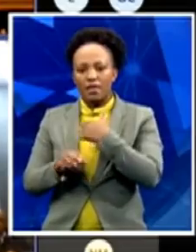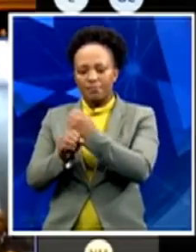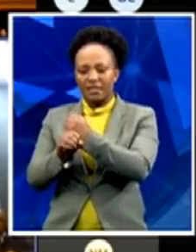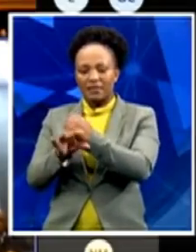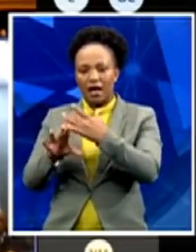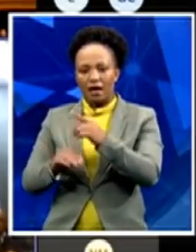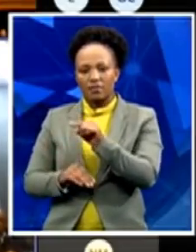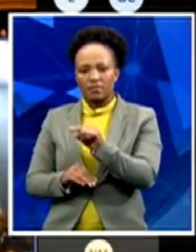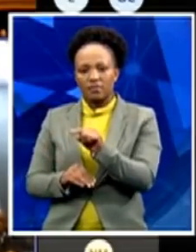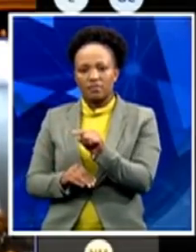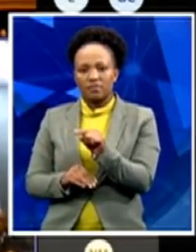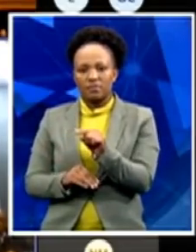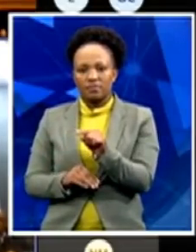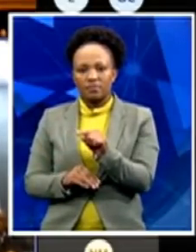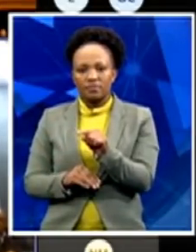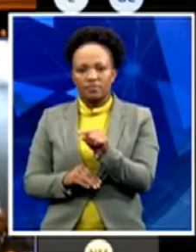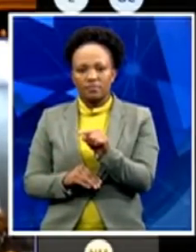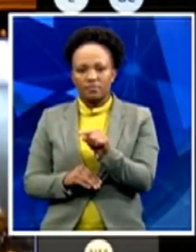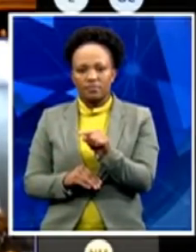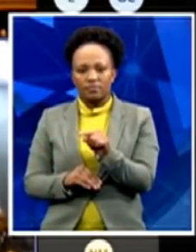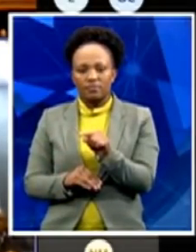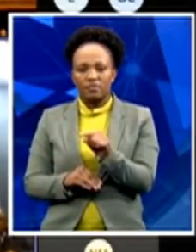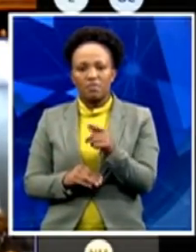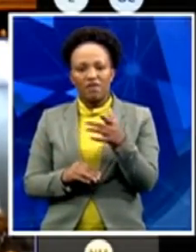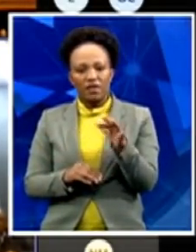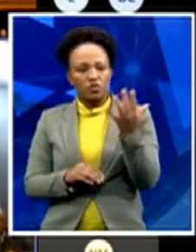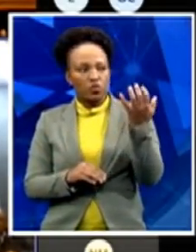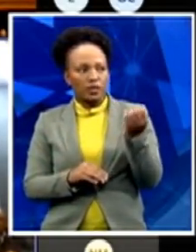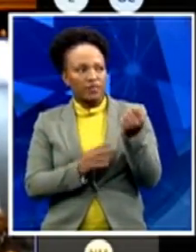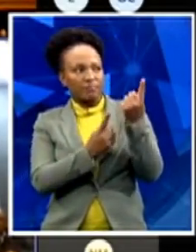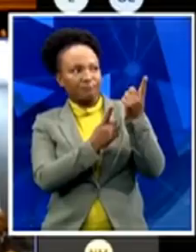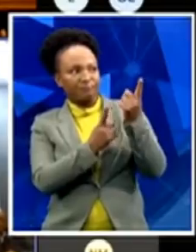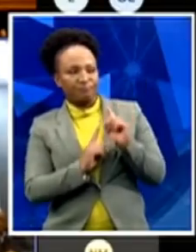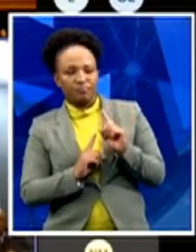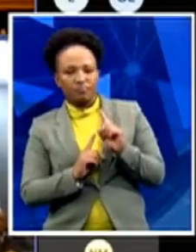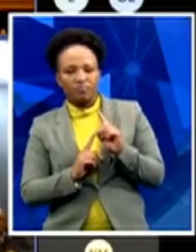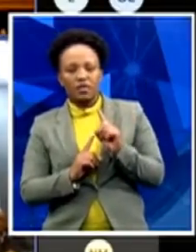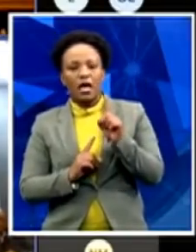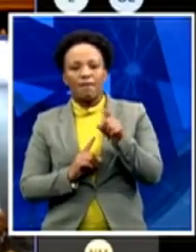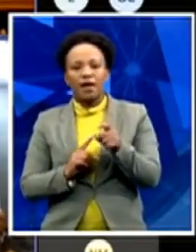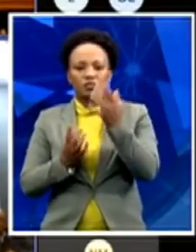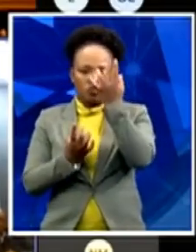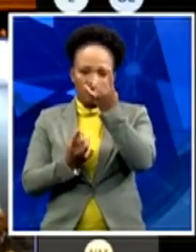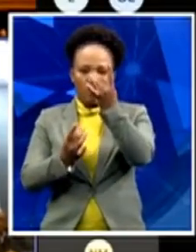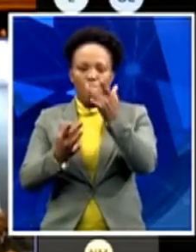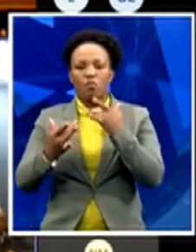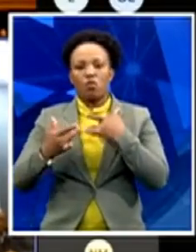received instructions that I must register some concern that we have on our